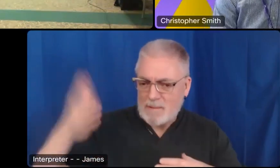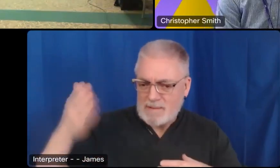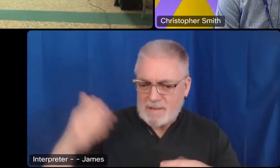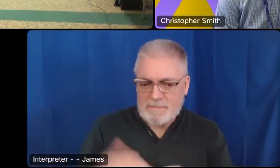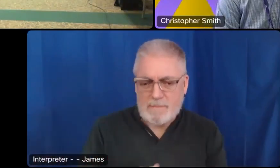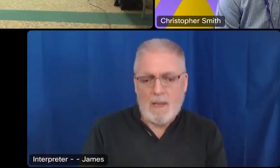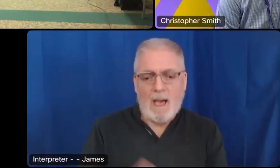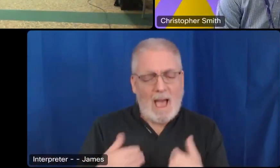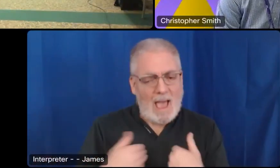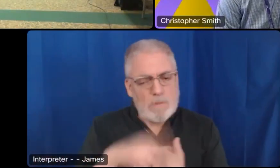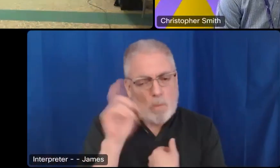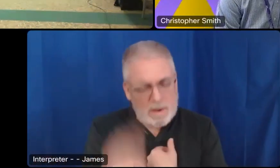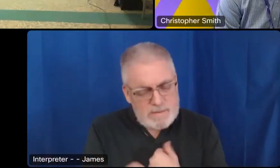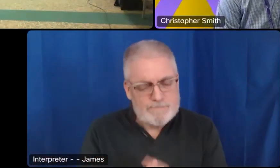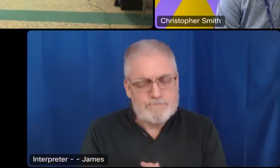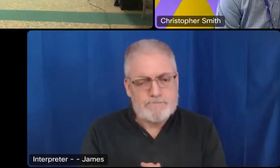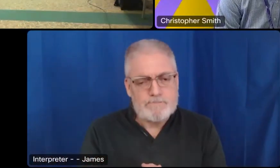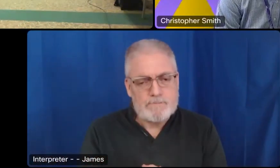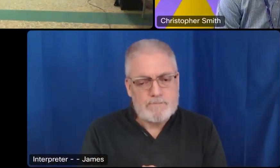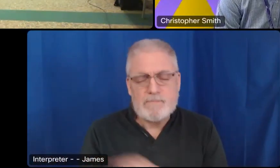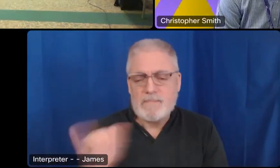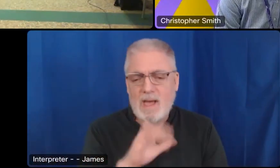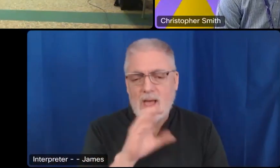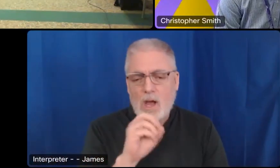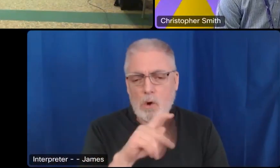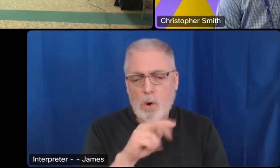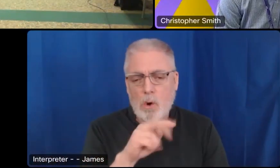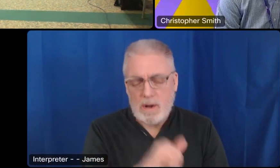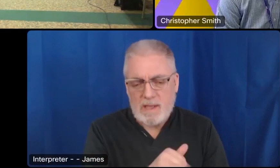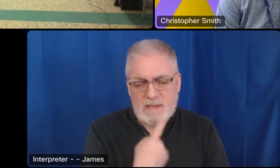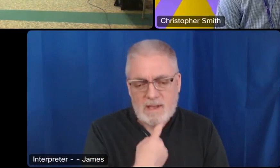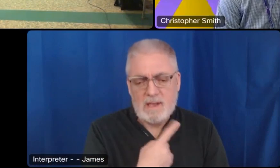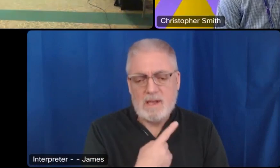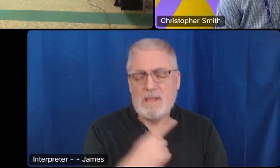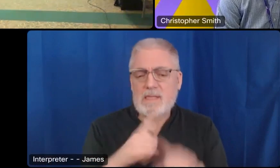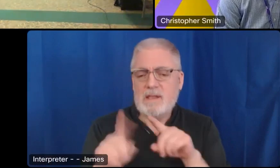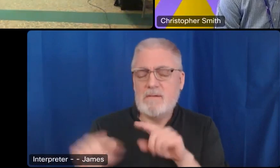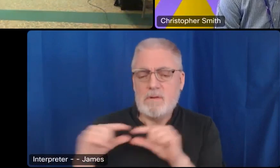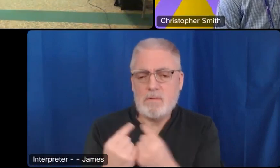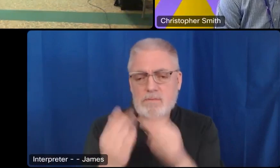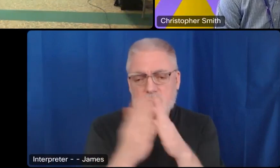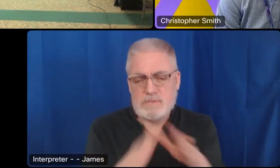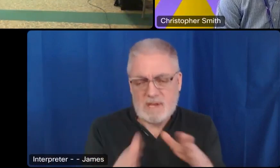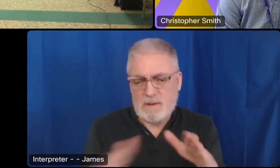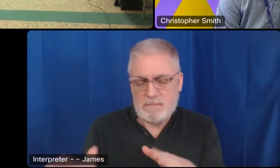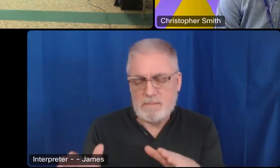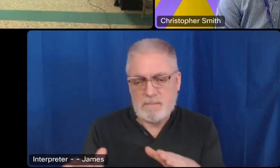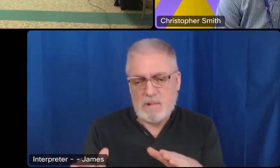a question though. As Courtney said, you break up the groups or segment the groups and the